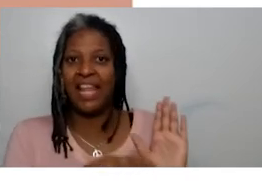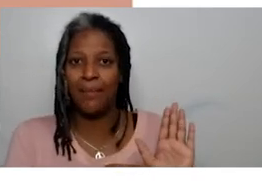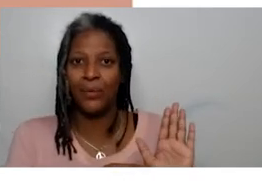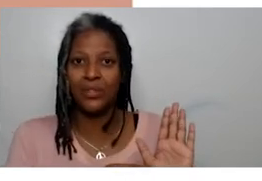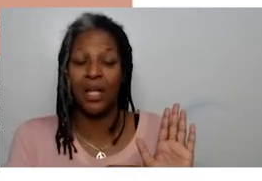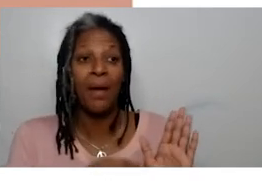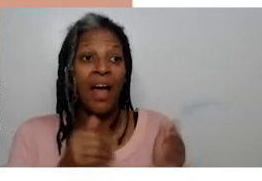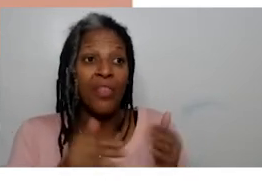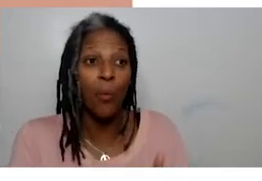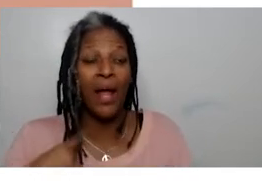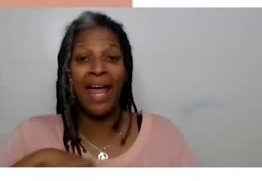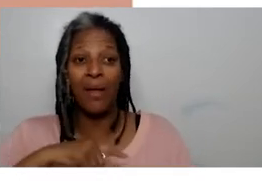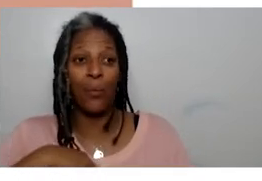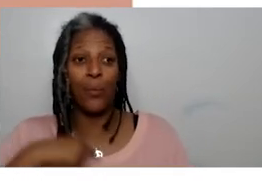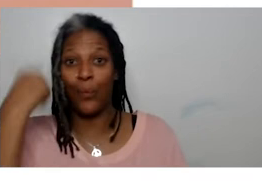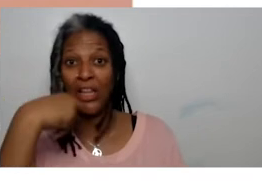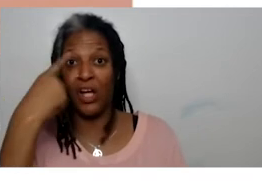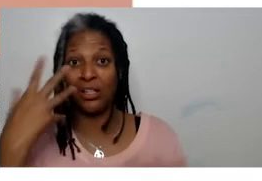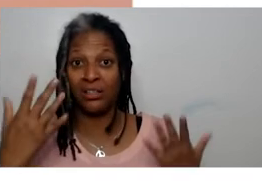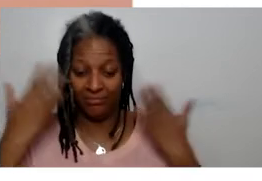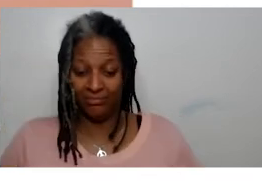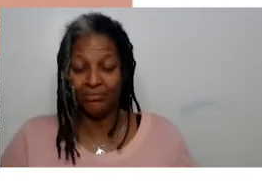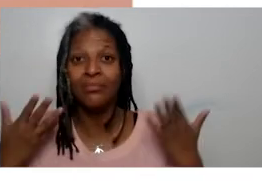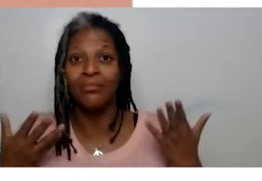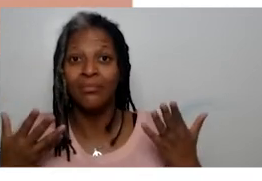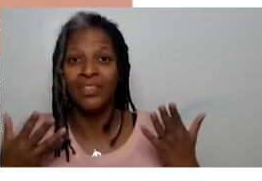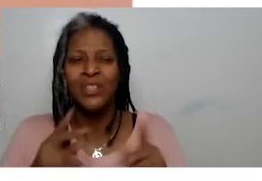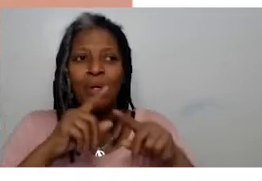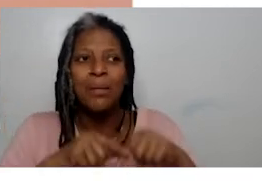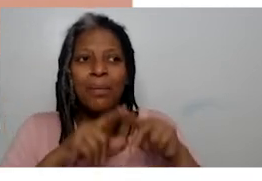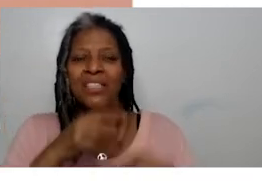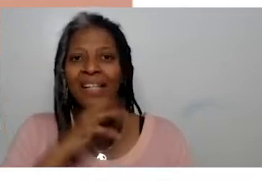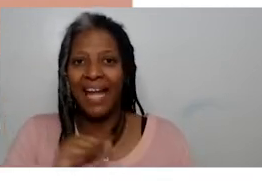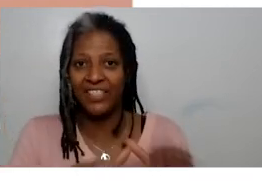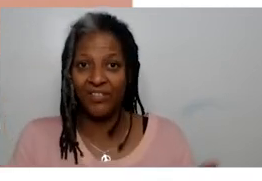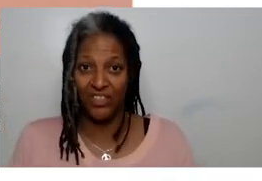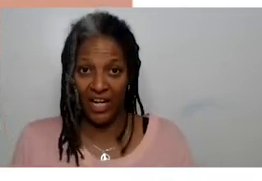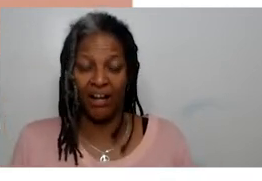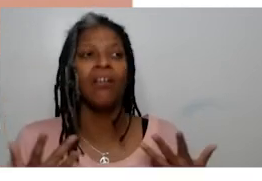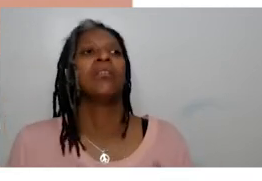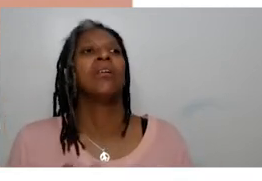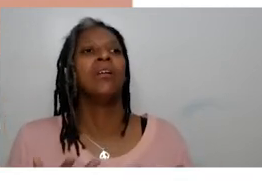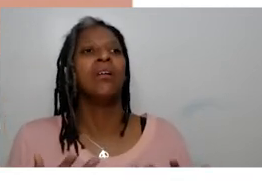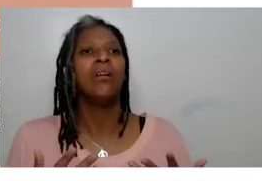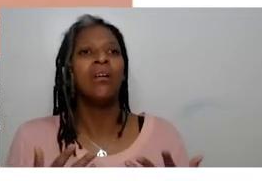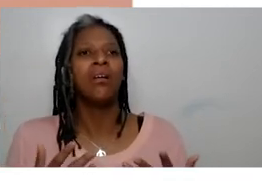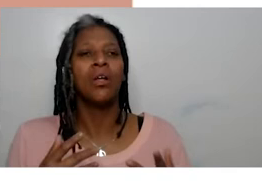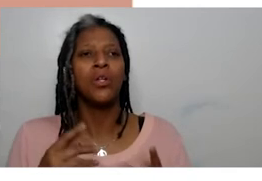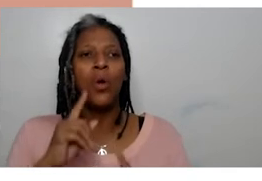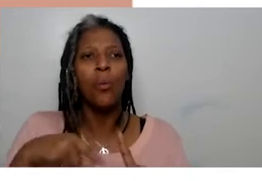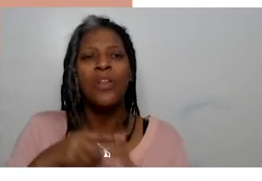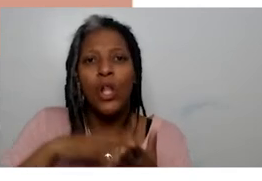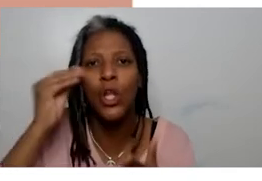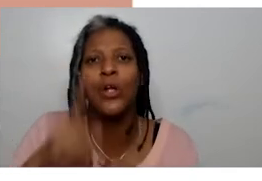outside. So depending on how old the child is and where they're coming into their gender identity and their sexual